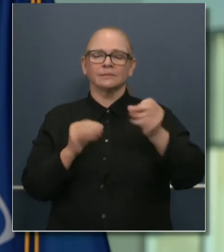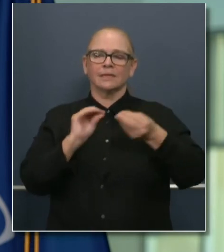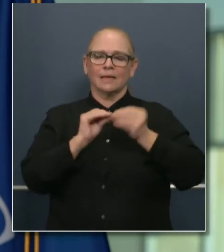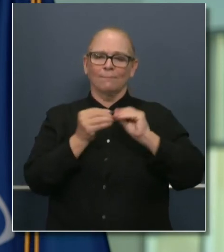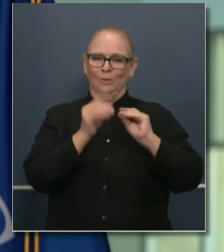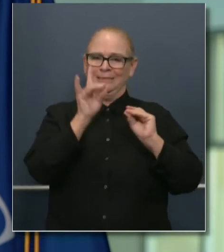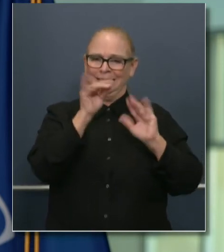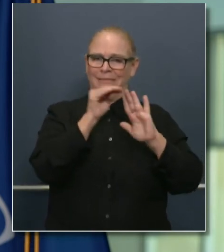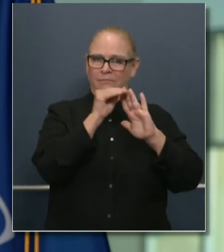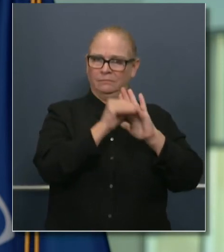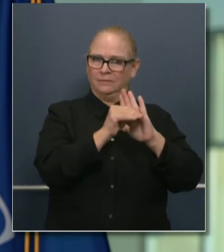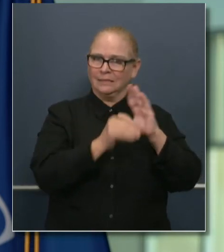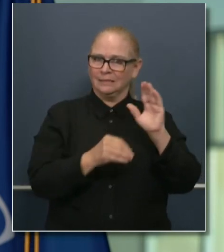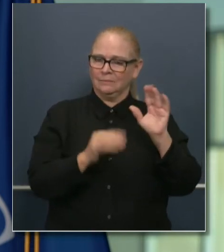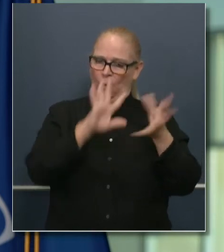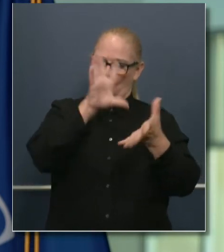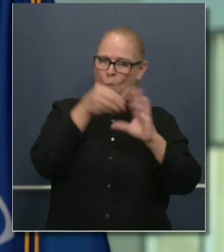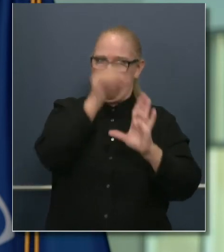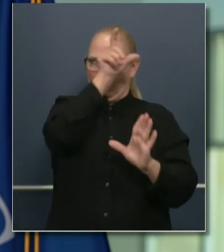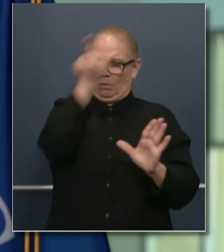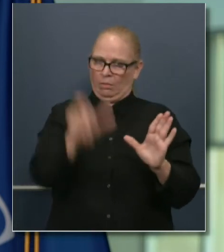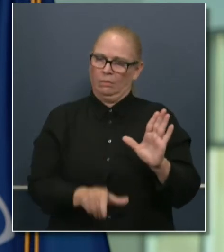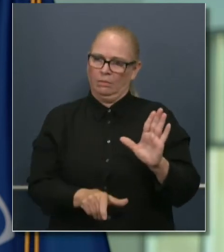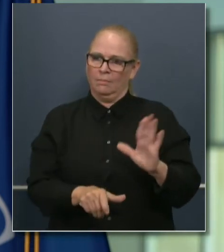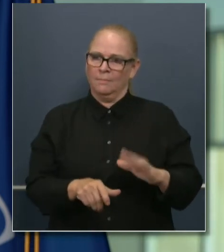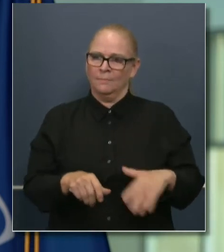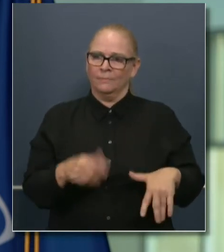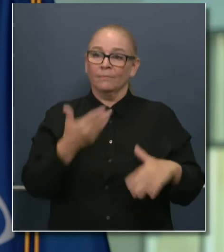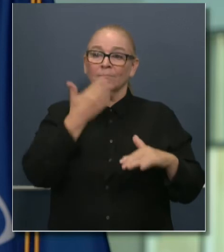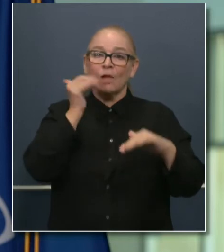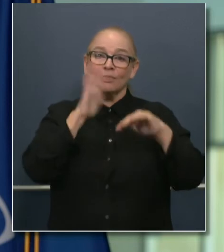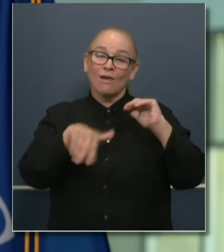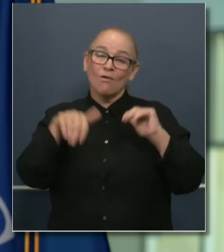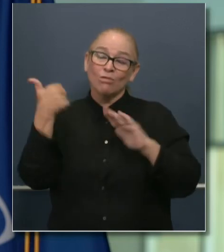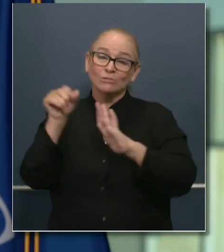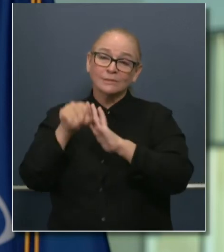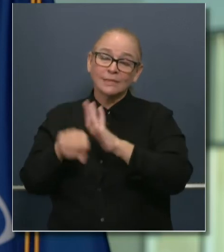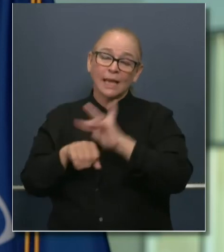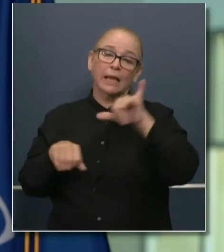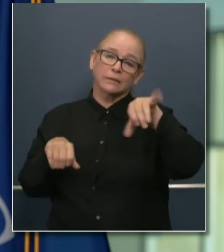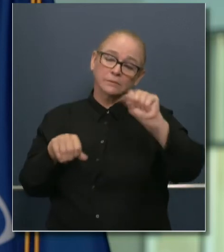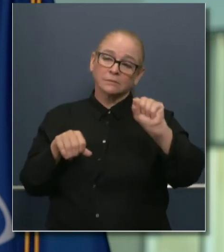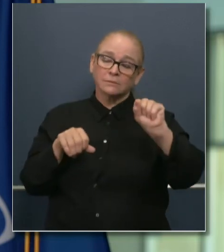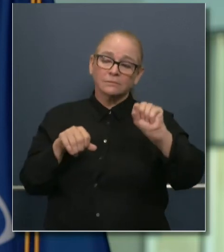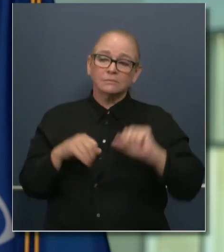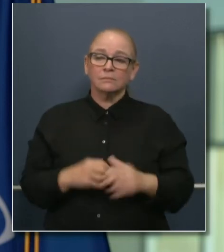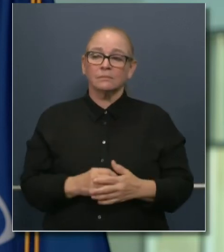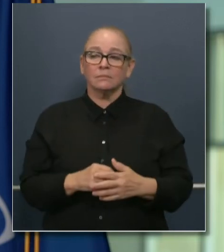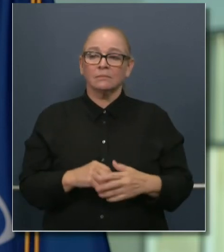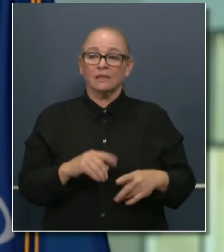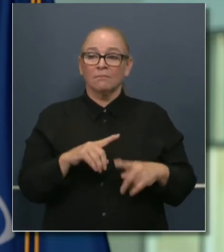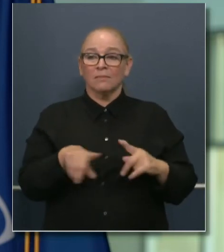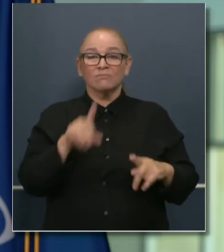never manifested as they have in other parts of this country, the reality is our